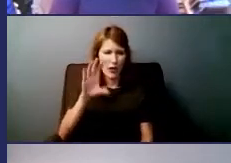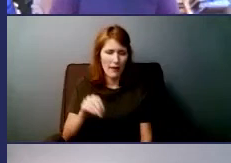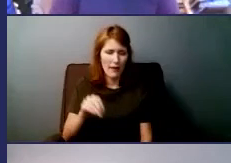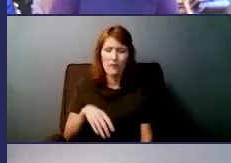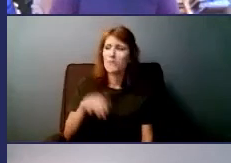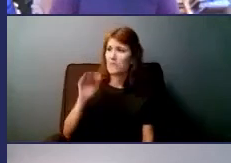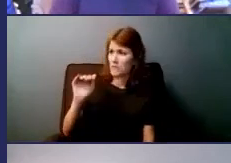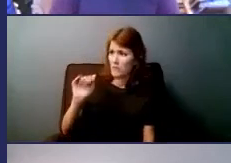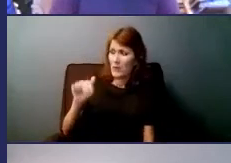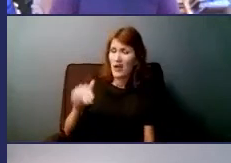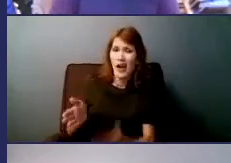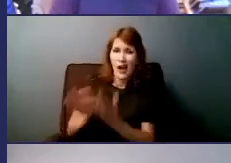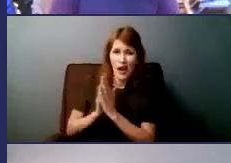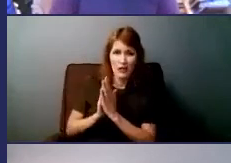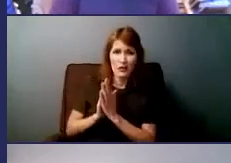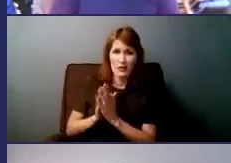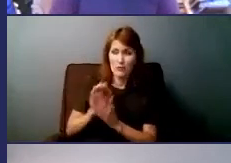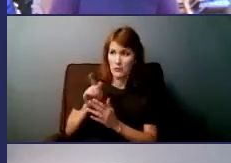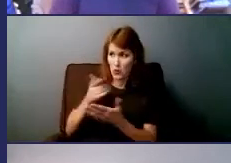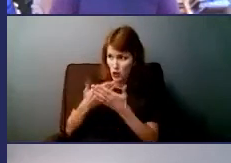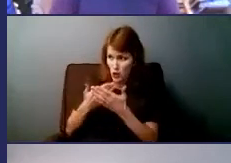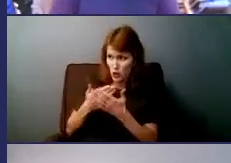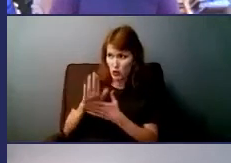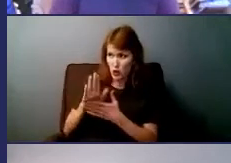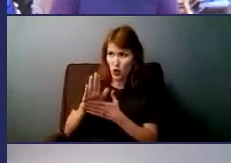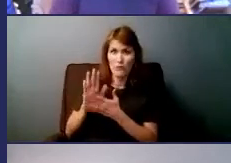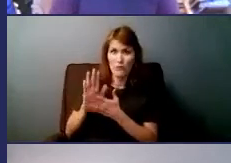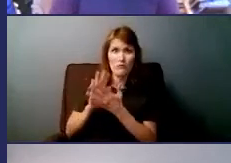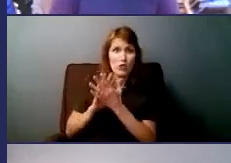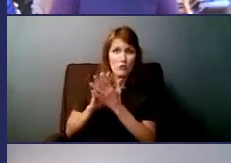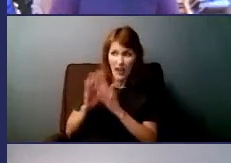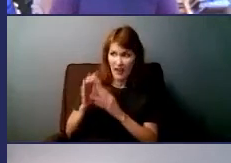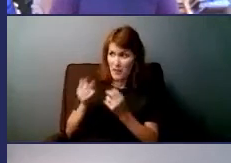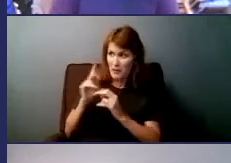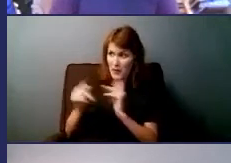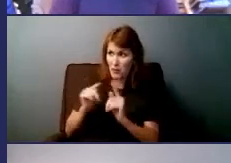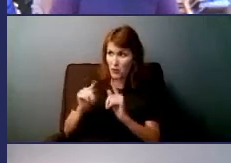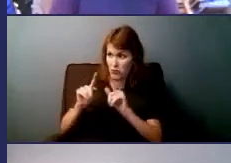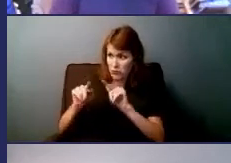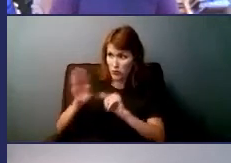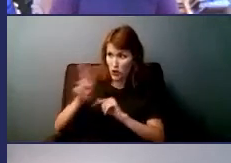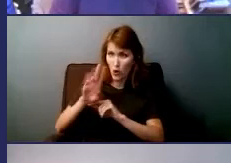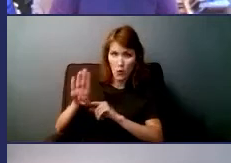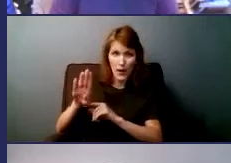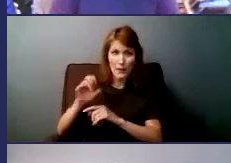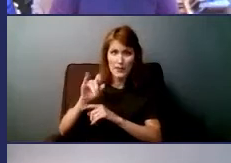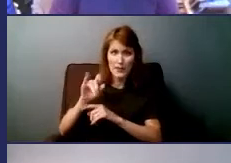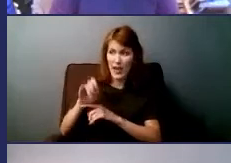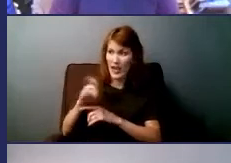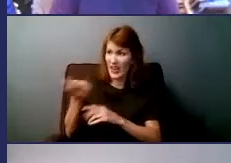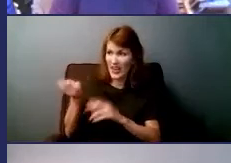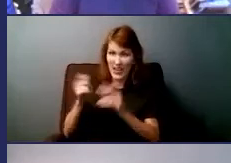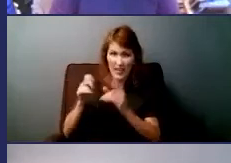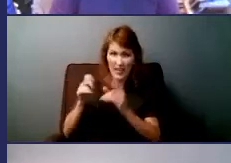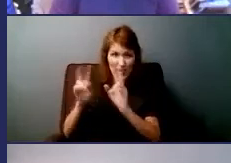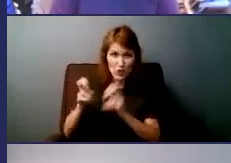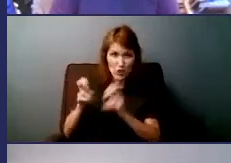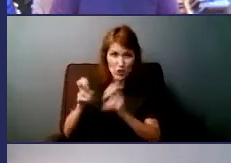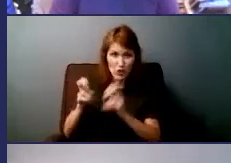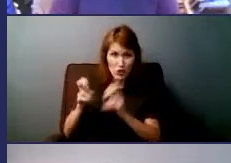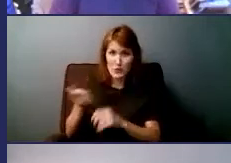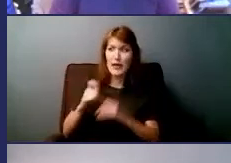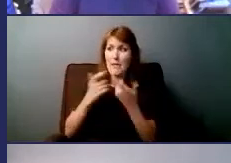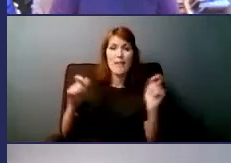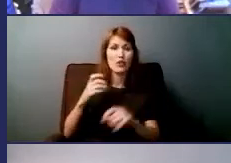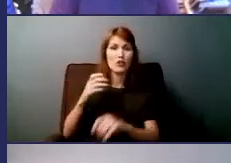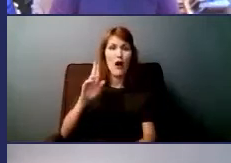you good? Is your traffic good? Are there any issues? Do you expect any major updates to deploy? Are there anything that